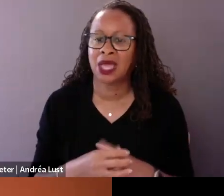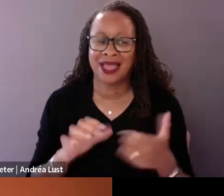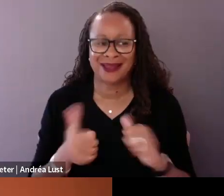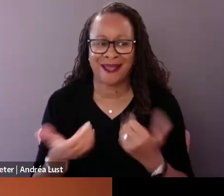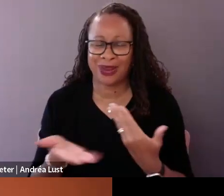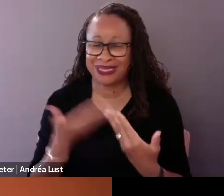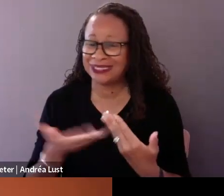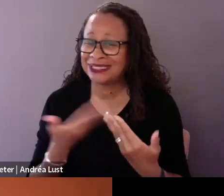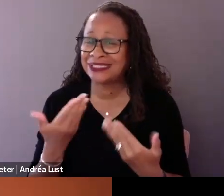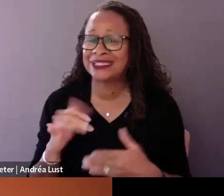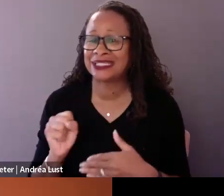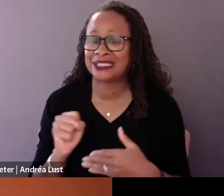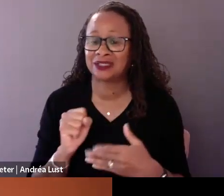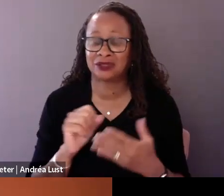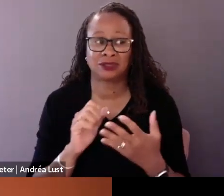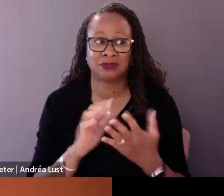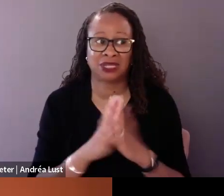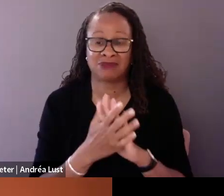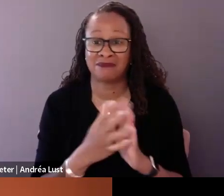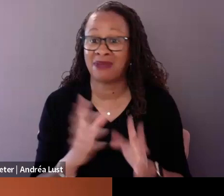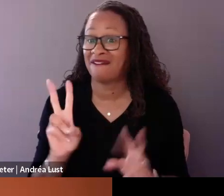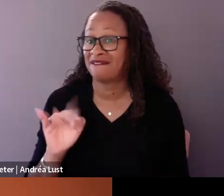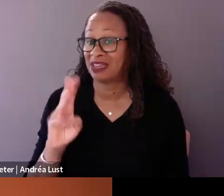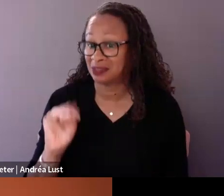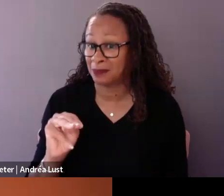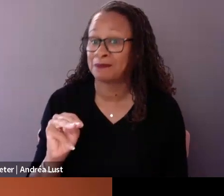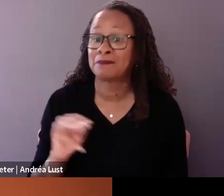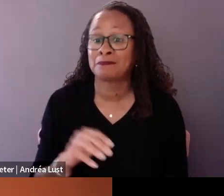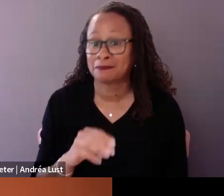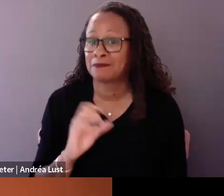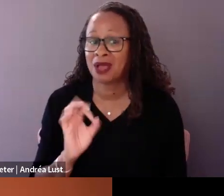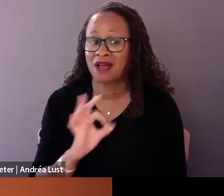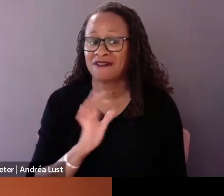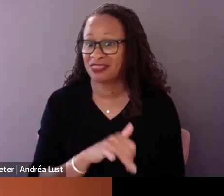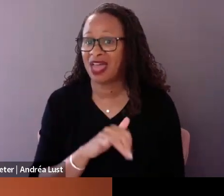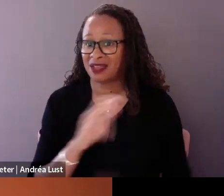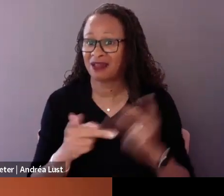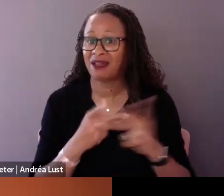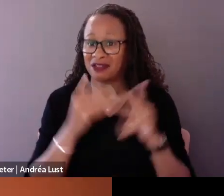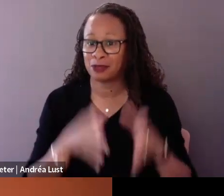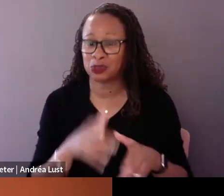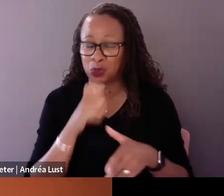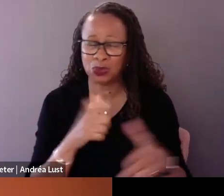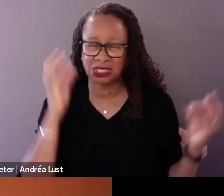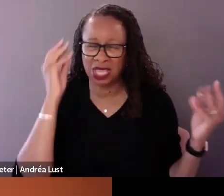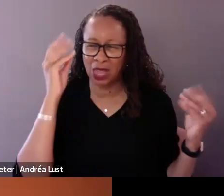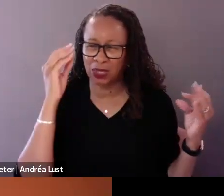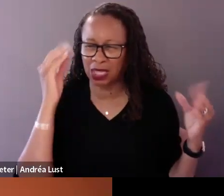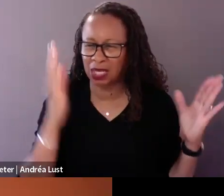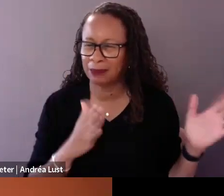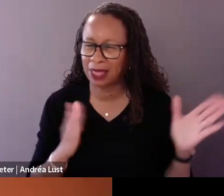to fall prey to someone who's such a calculating